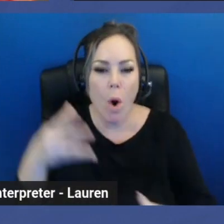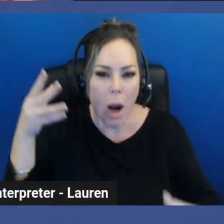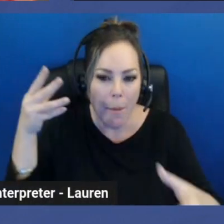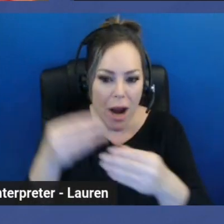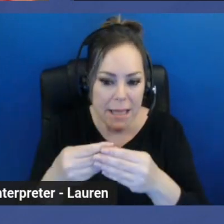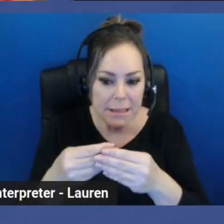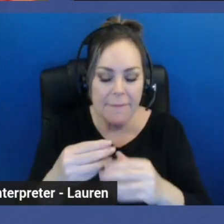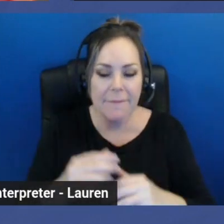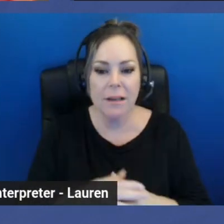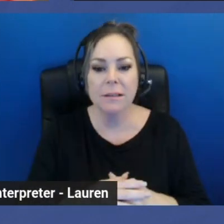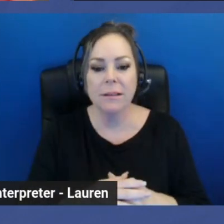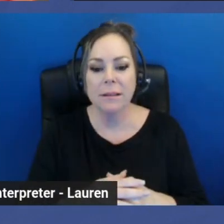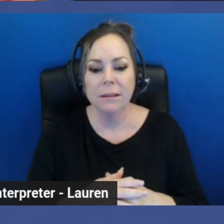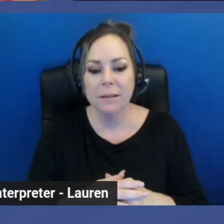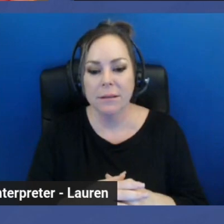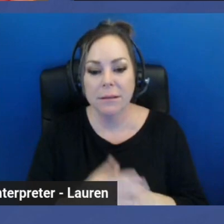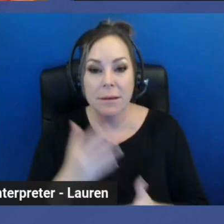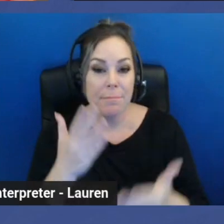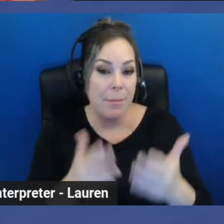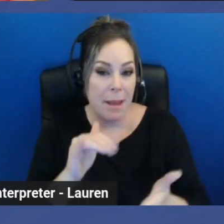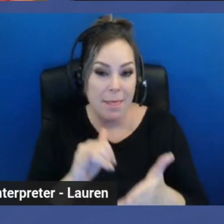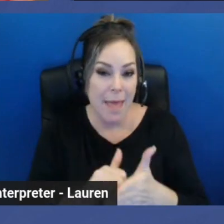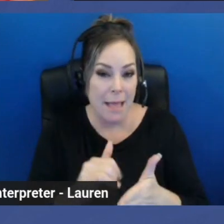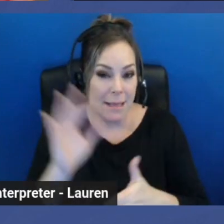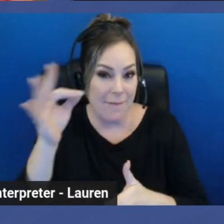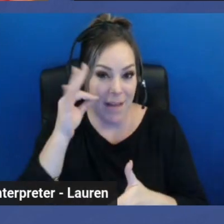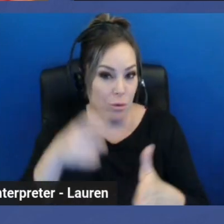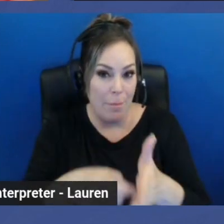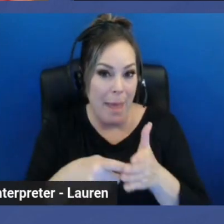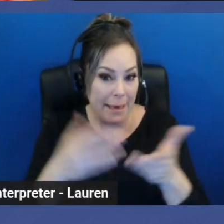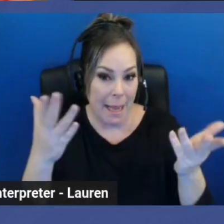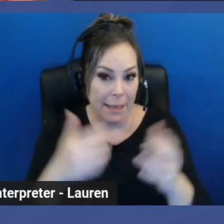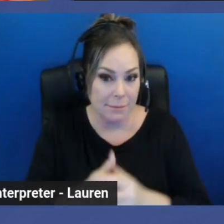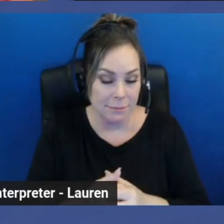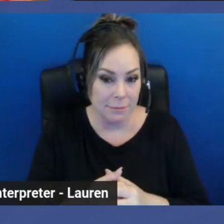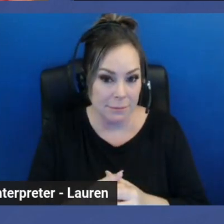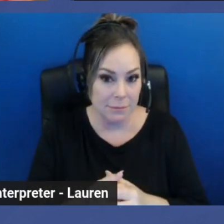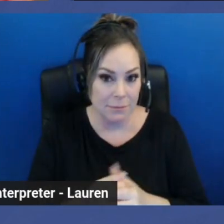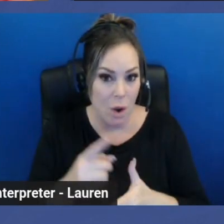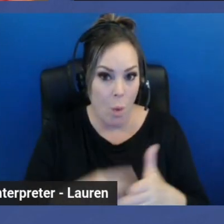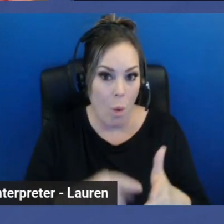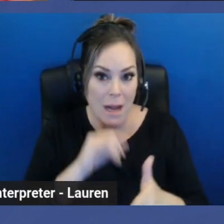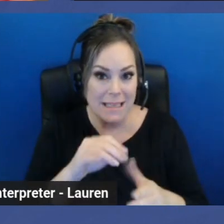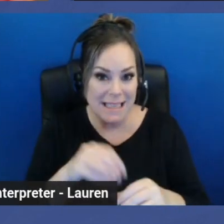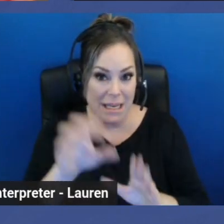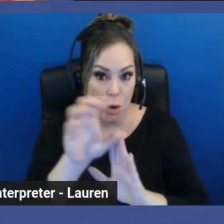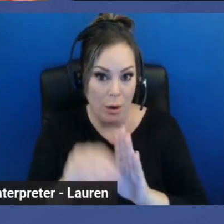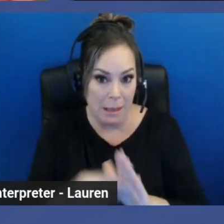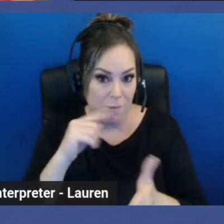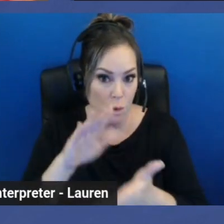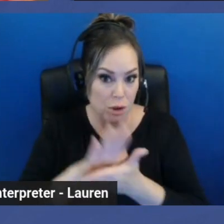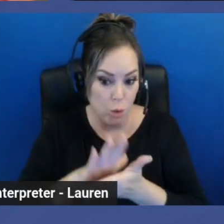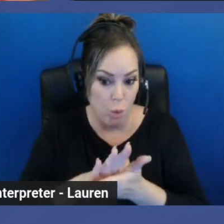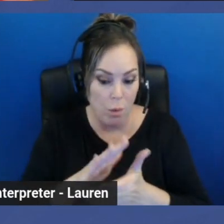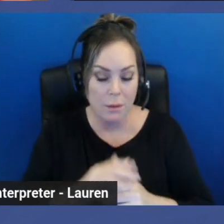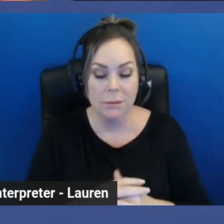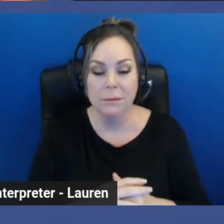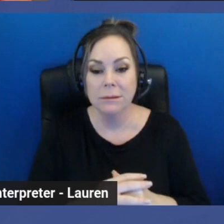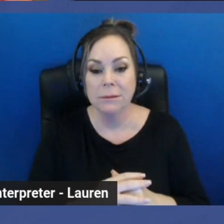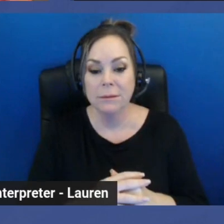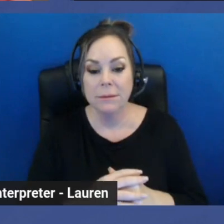comprehensive. Maybe that's a federal mandate on what's in a curriculum.